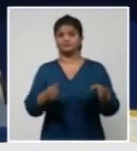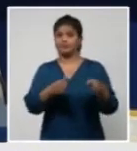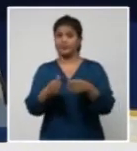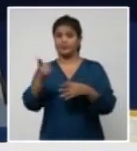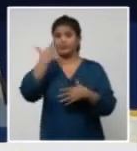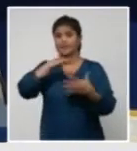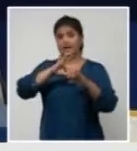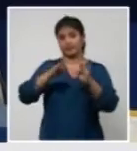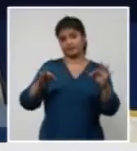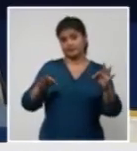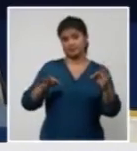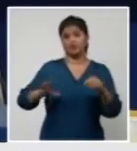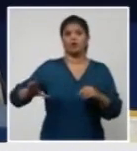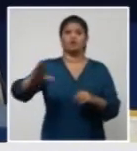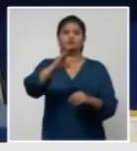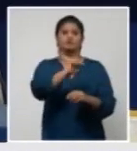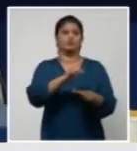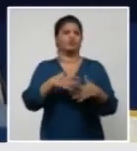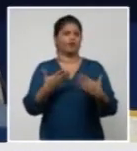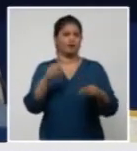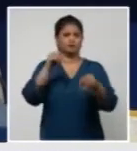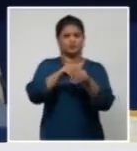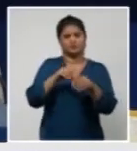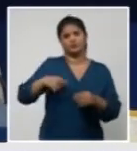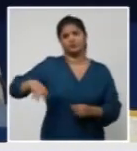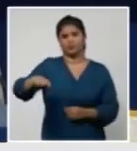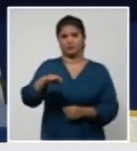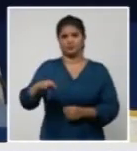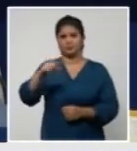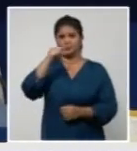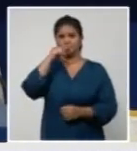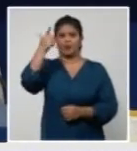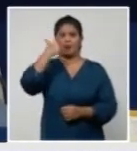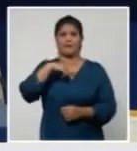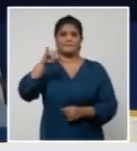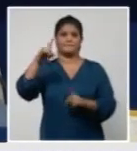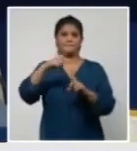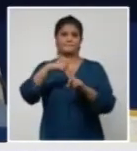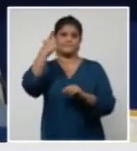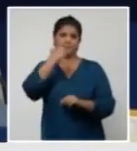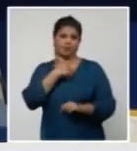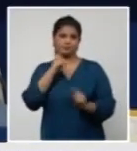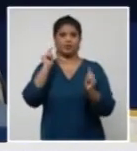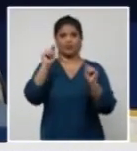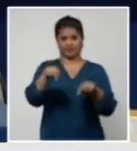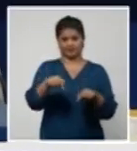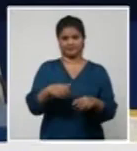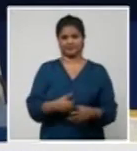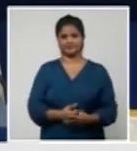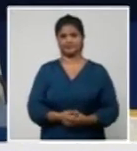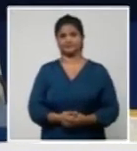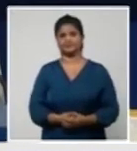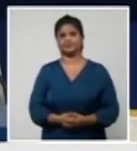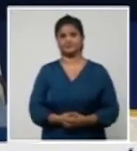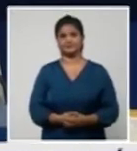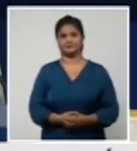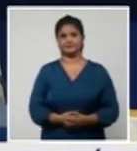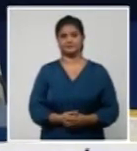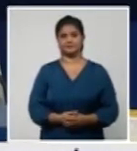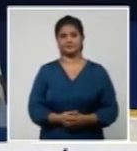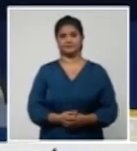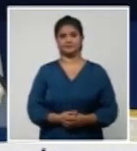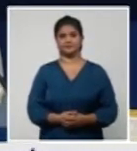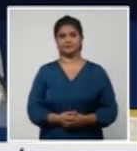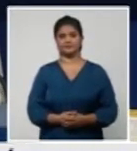20 bring the total number of confirmed cases in this age group to 281, of